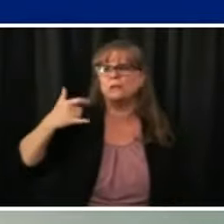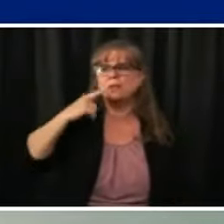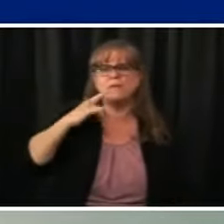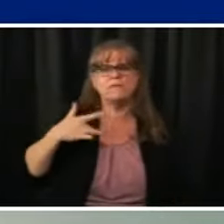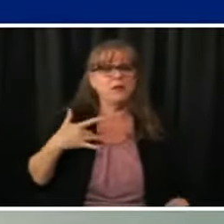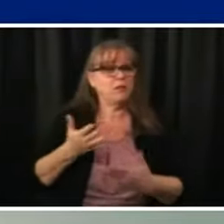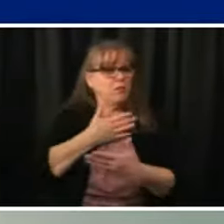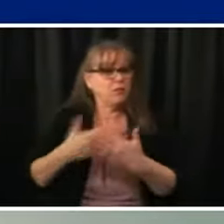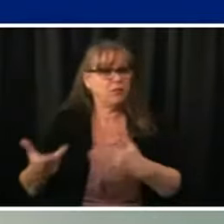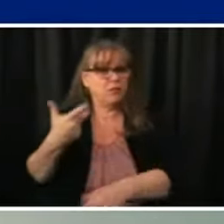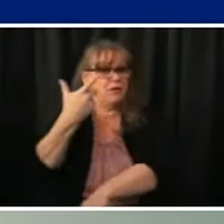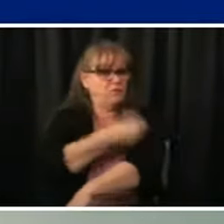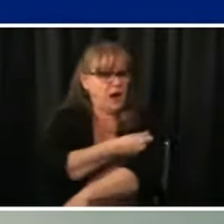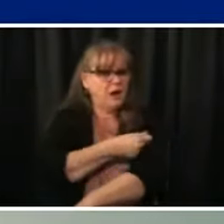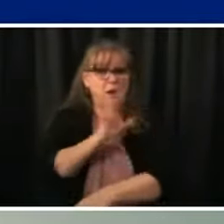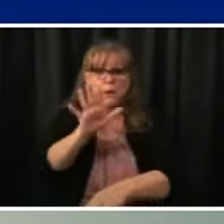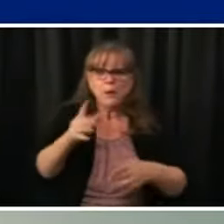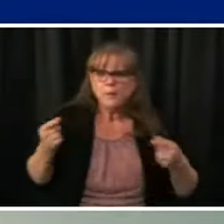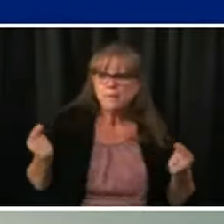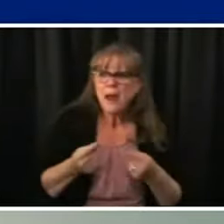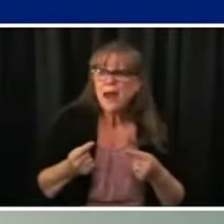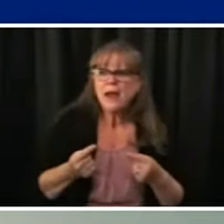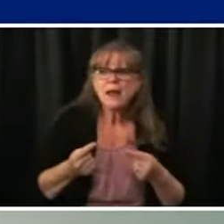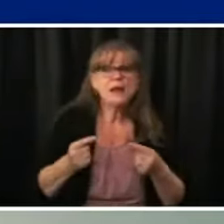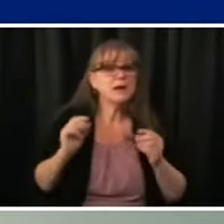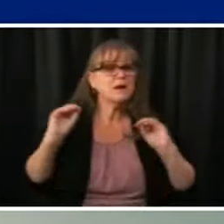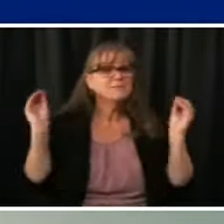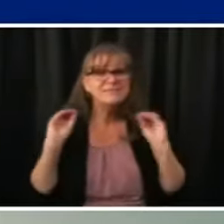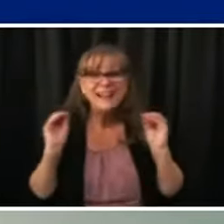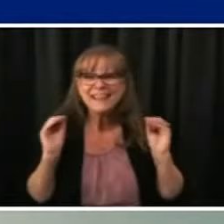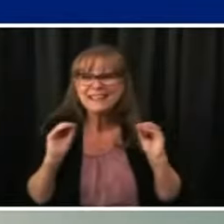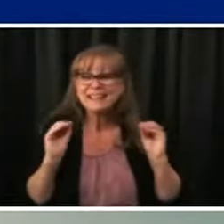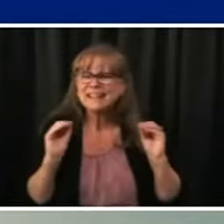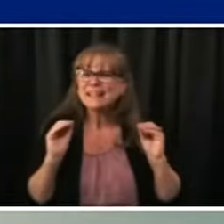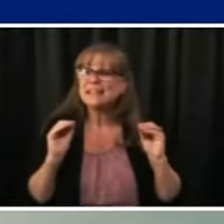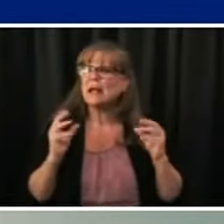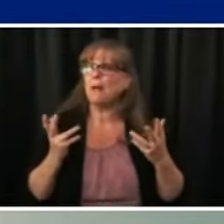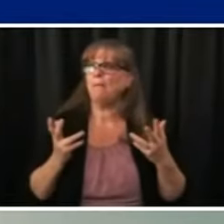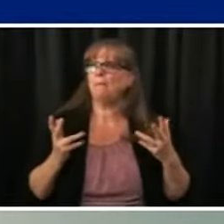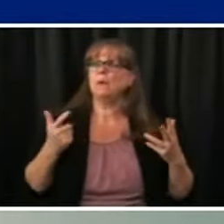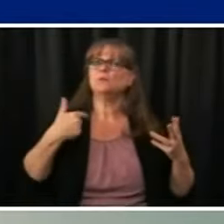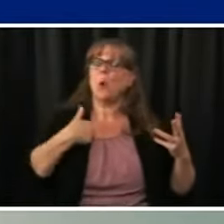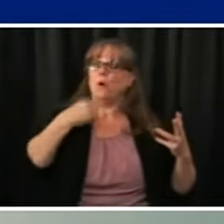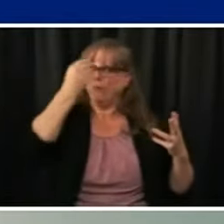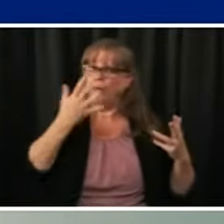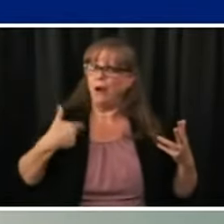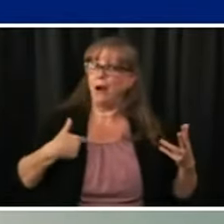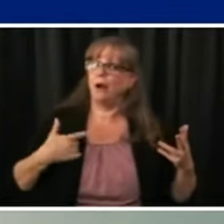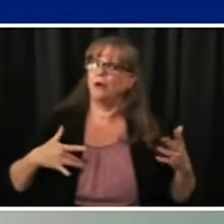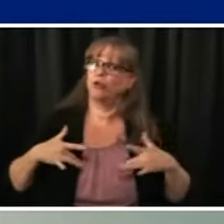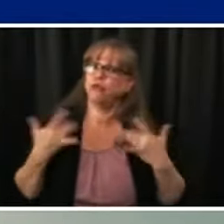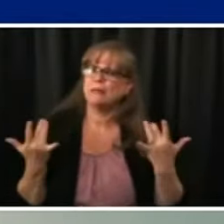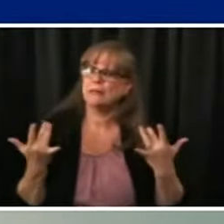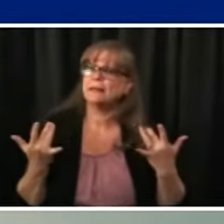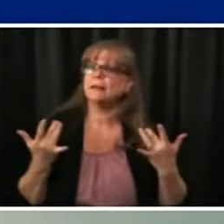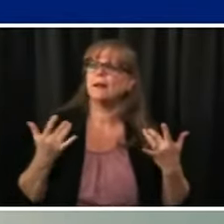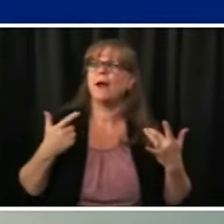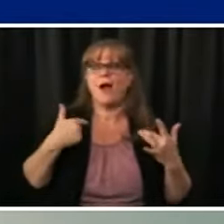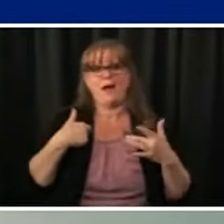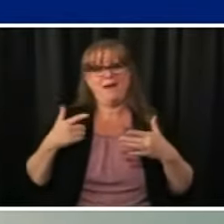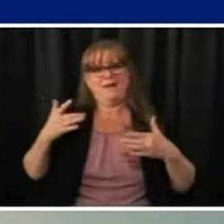no pain, no nothing. I'm so happy that have the opportunity to get